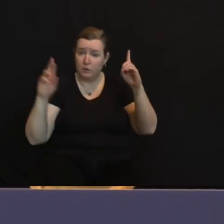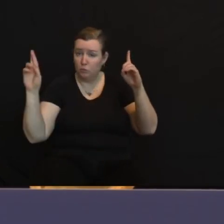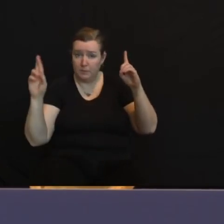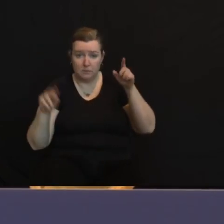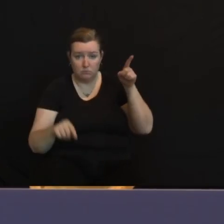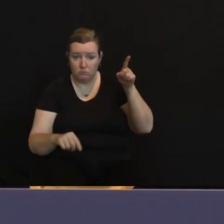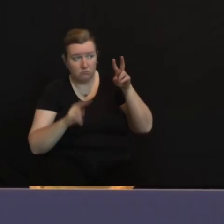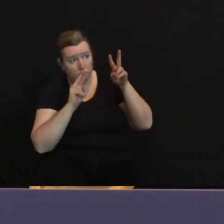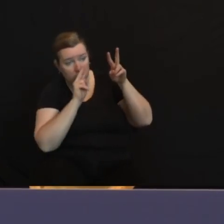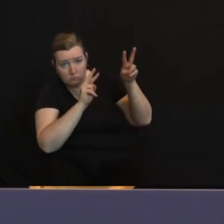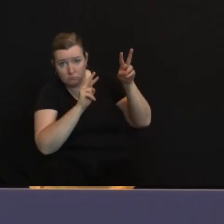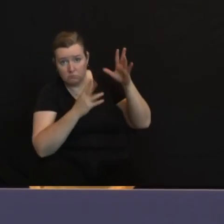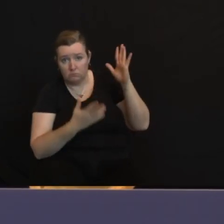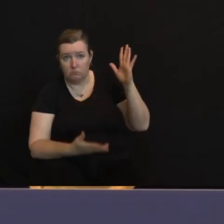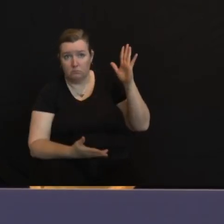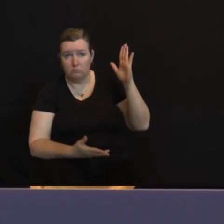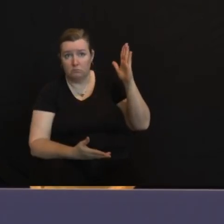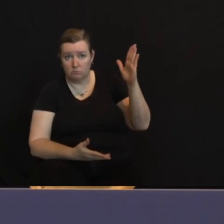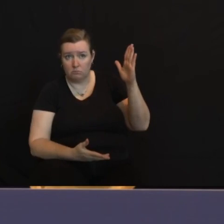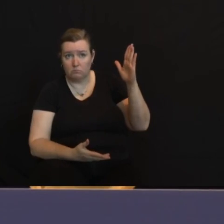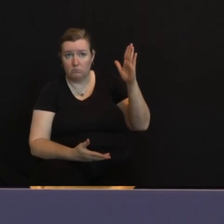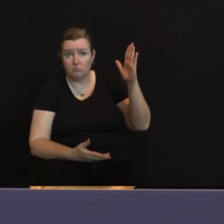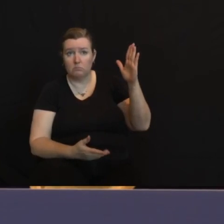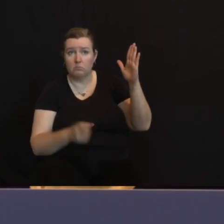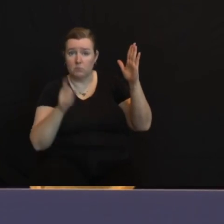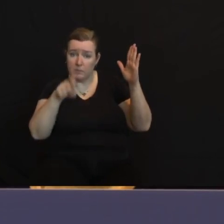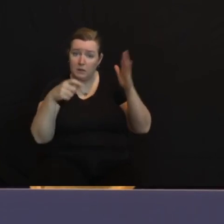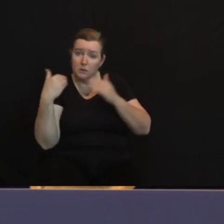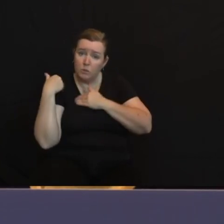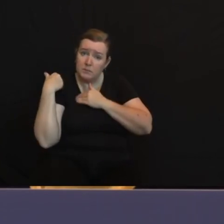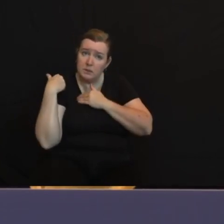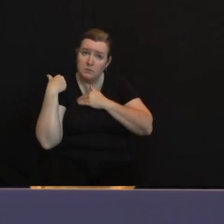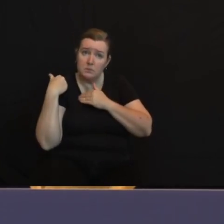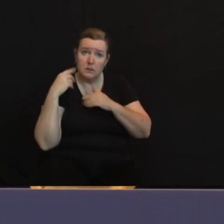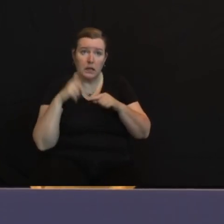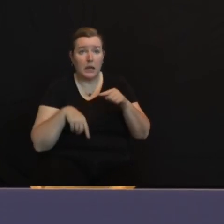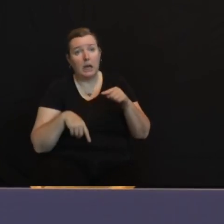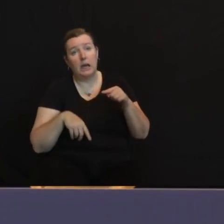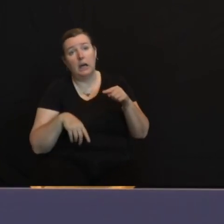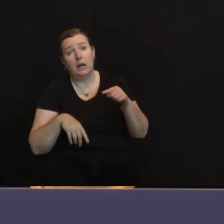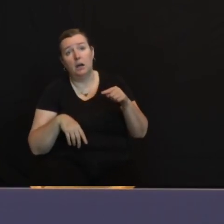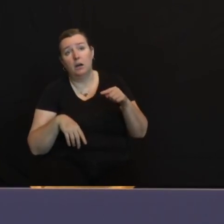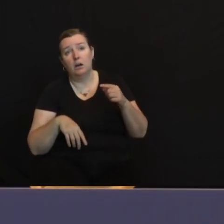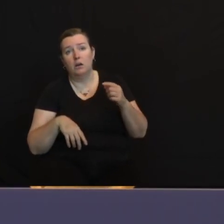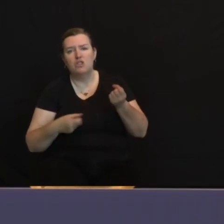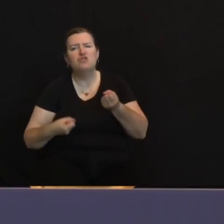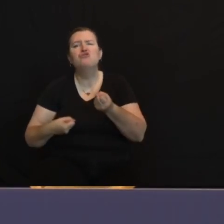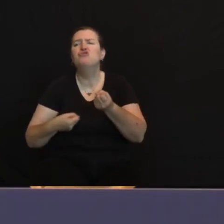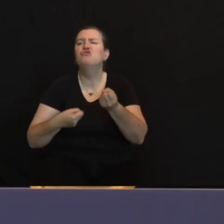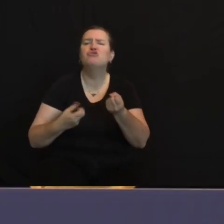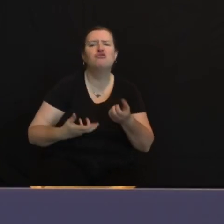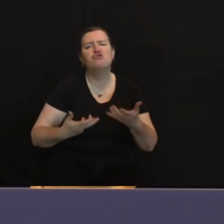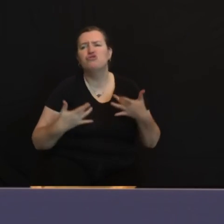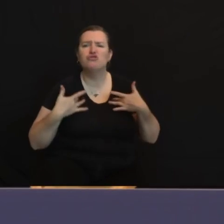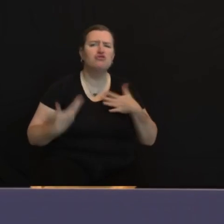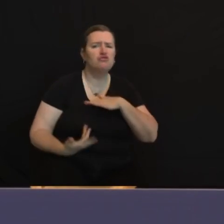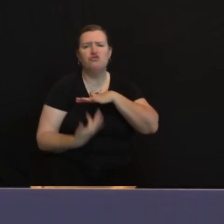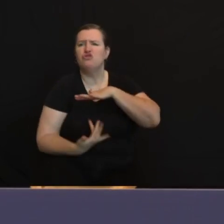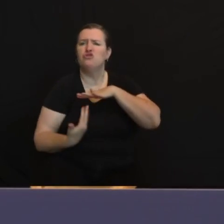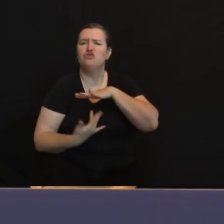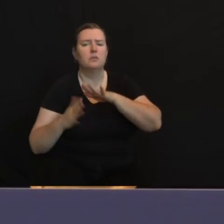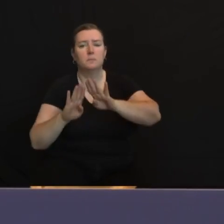we got to be responsible. We cannot be inflaming tensions which are already high. We had a very